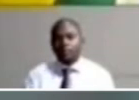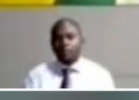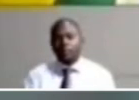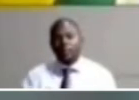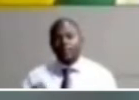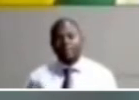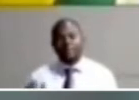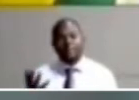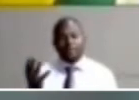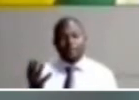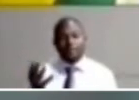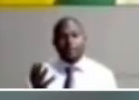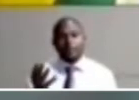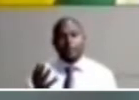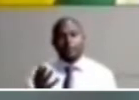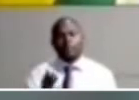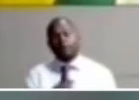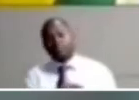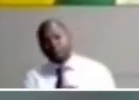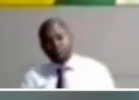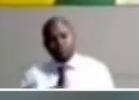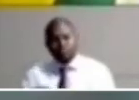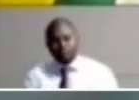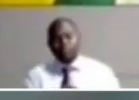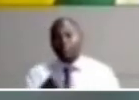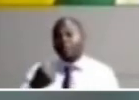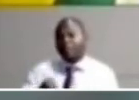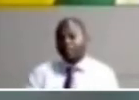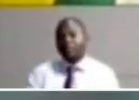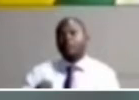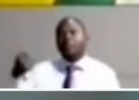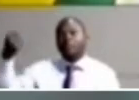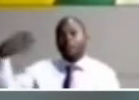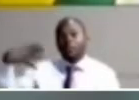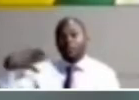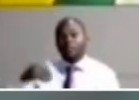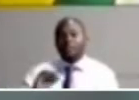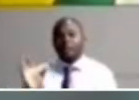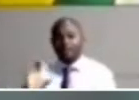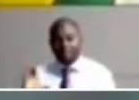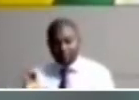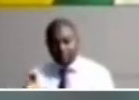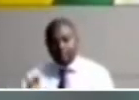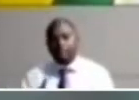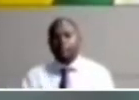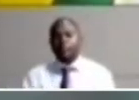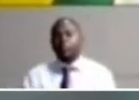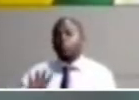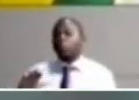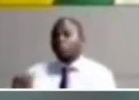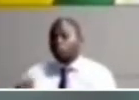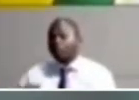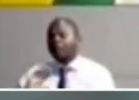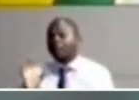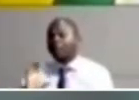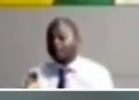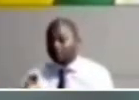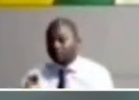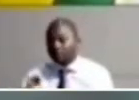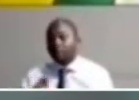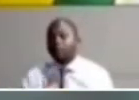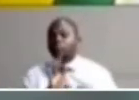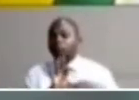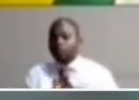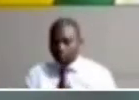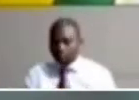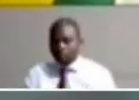Number 15, we are going to discuss with the banks, with the electricity companies, and with the water companies in